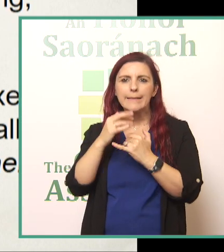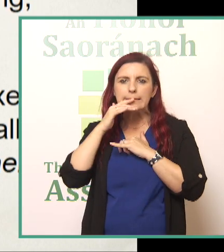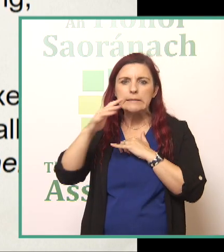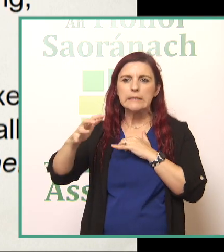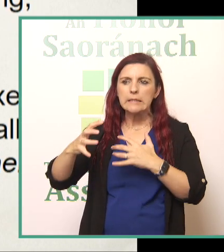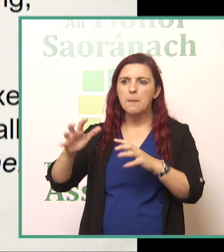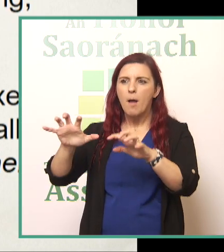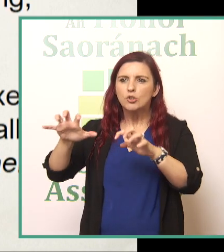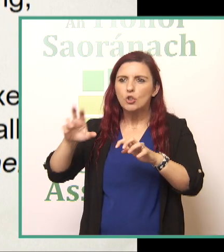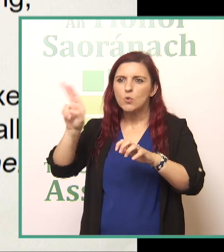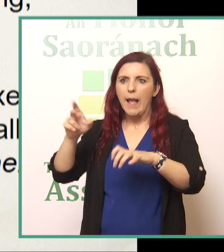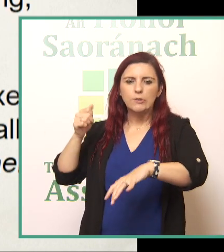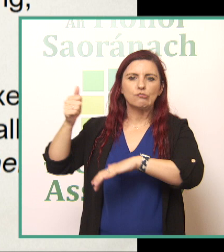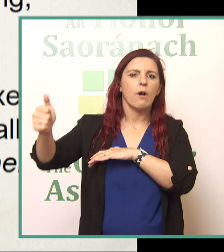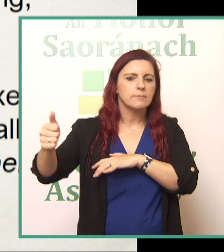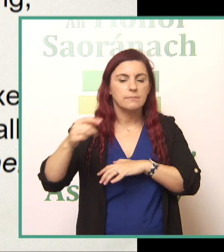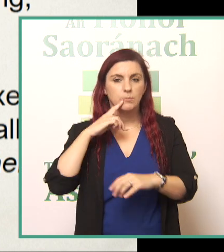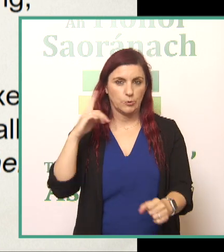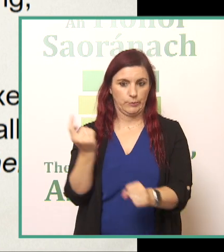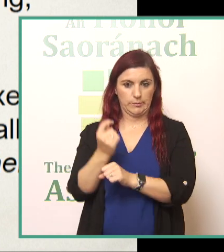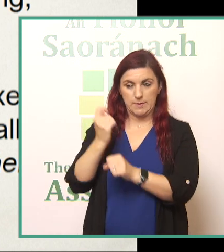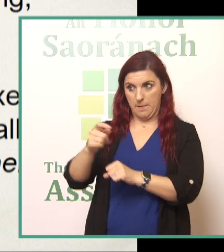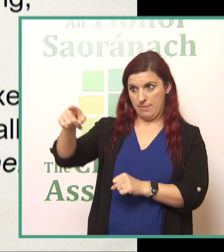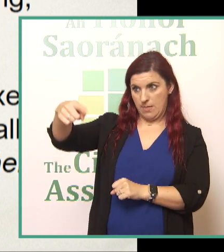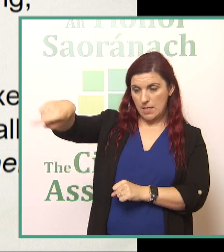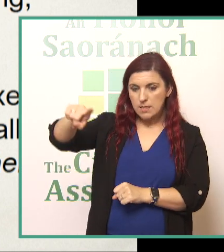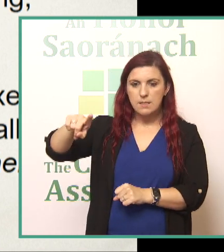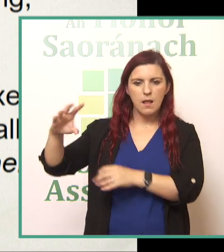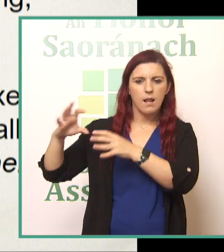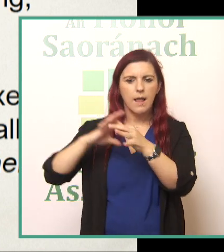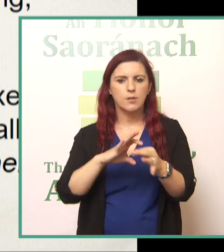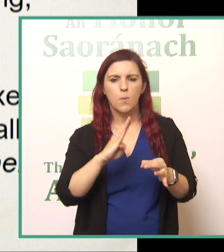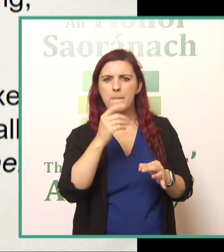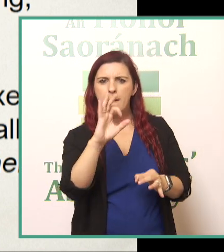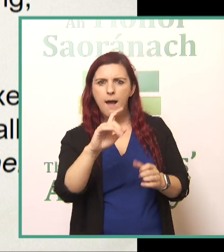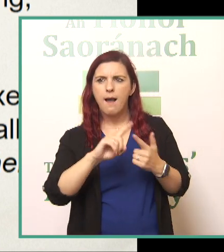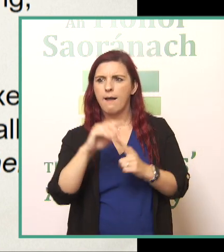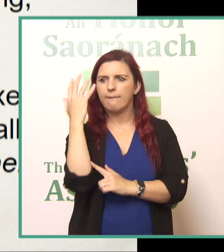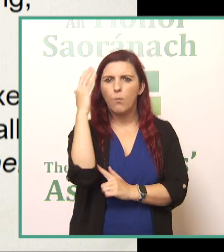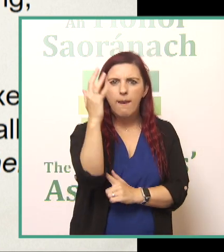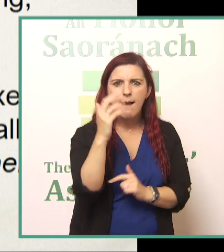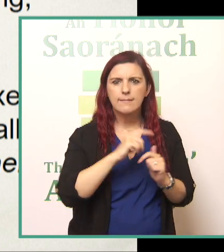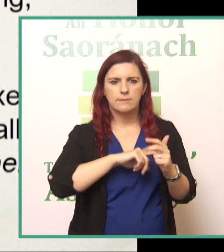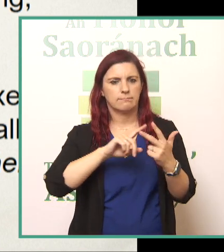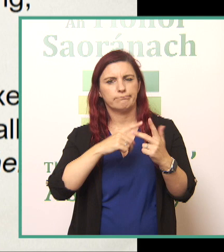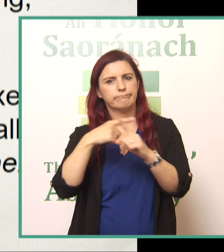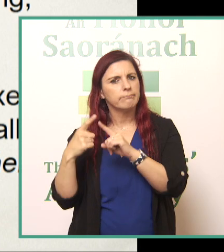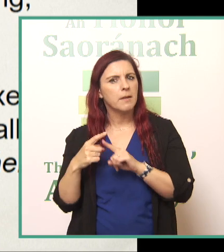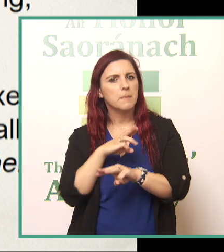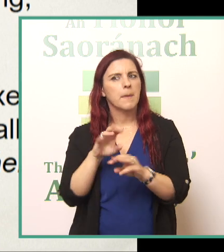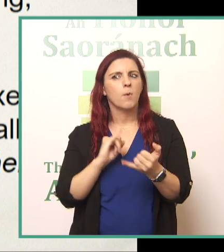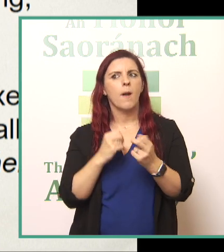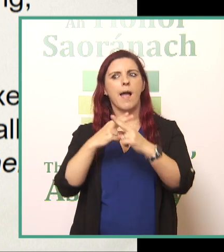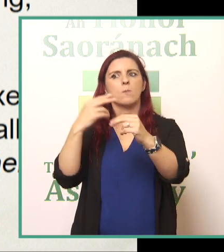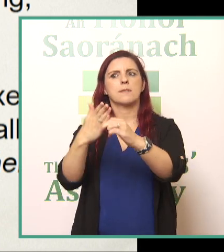pass. But they also associate the wilderness with bog, with woodlands. It's associated with people outside of